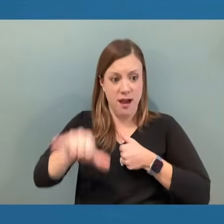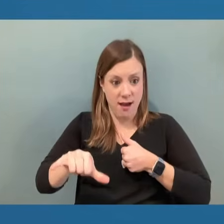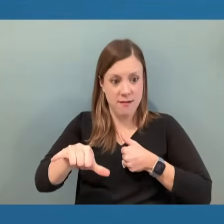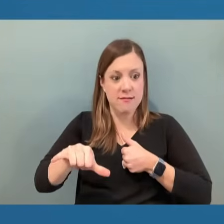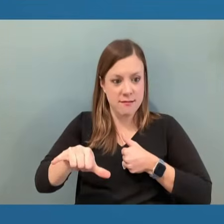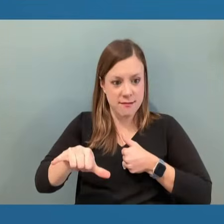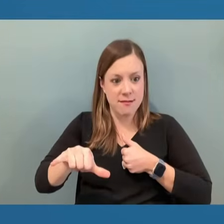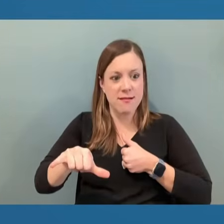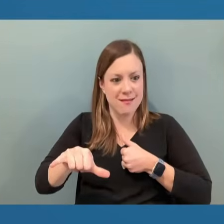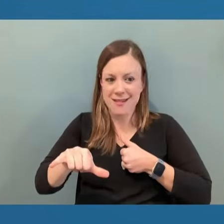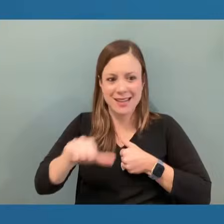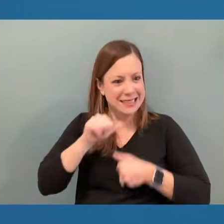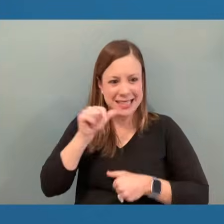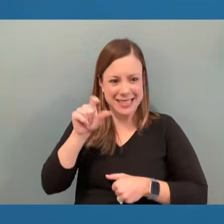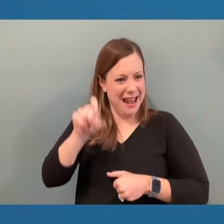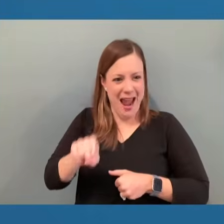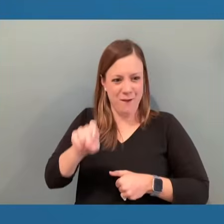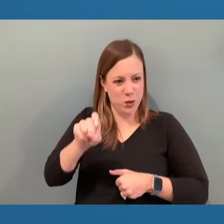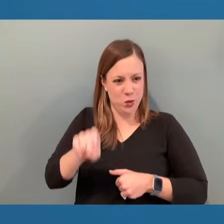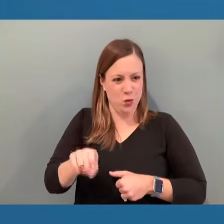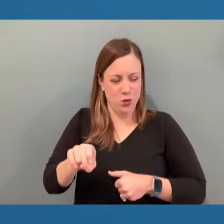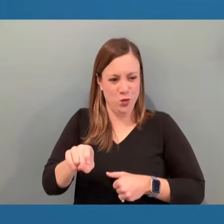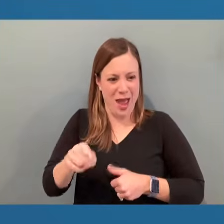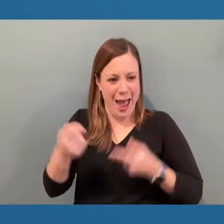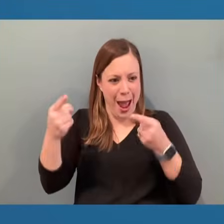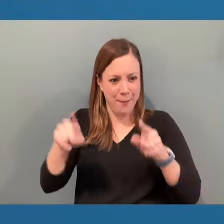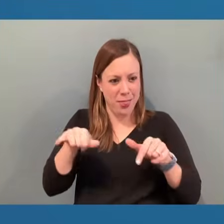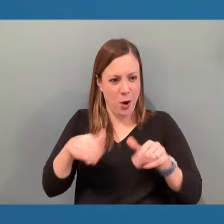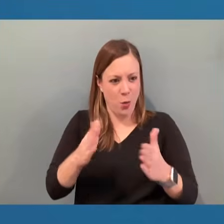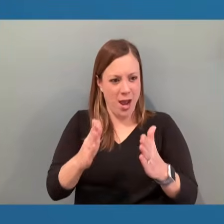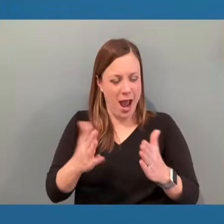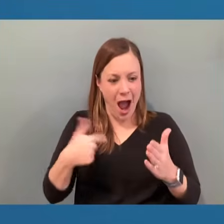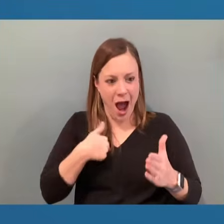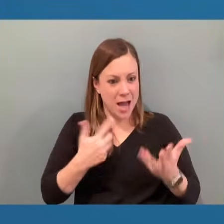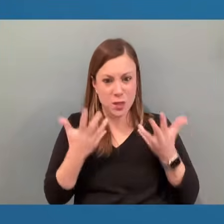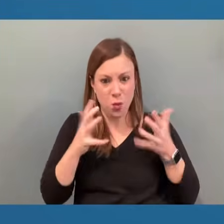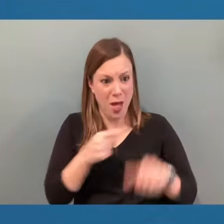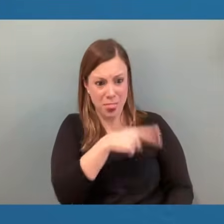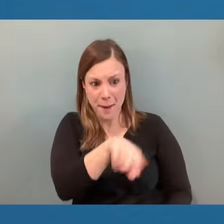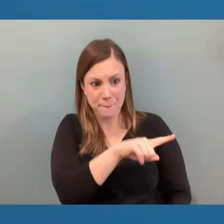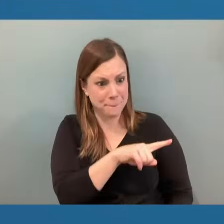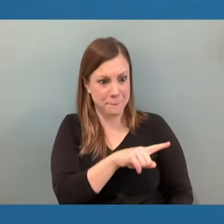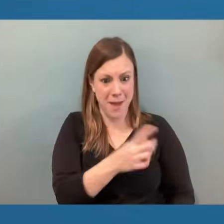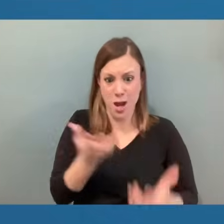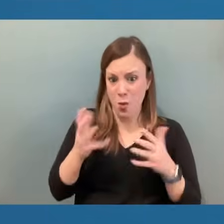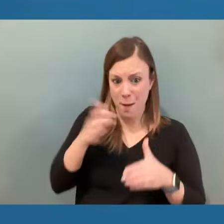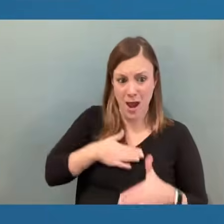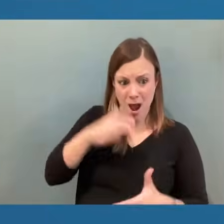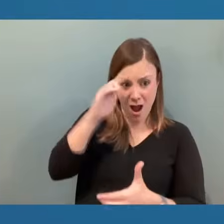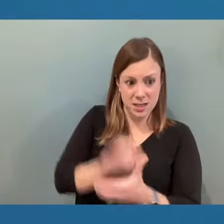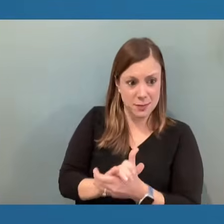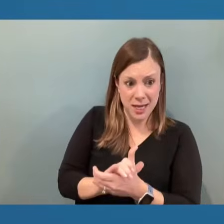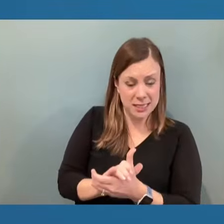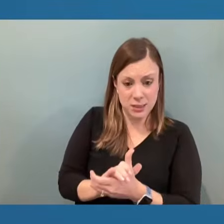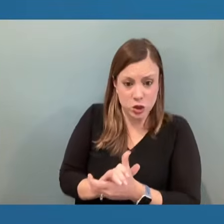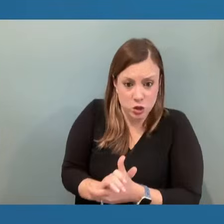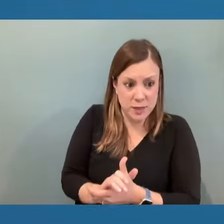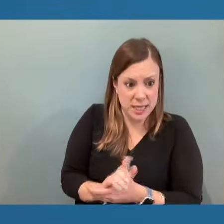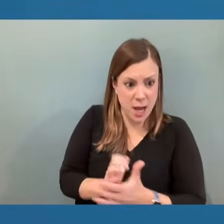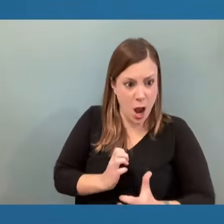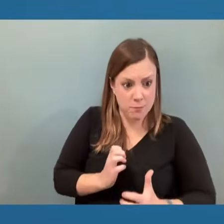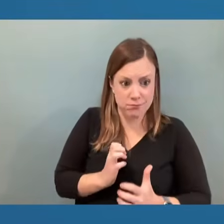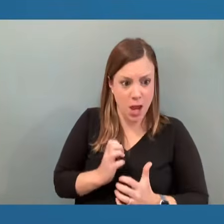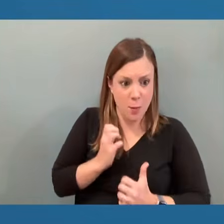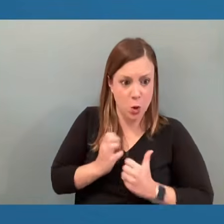be that way. I didn't want my husband to be emotionally burdened any more than they already